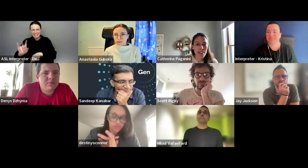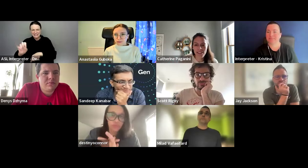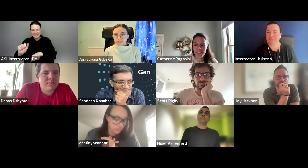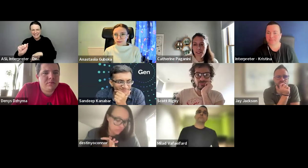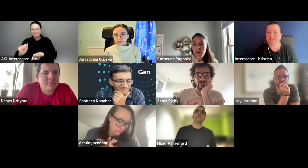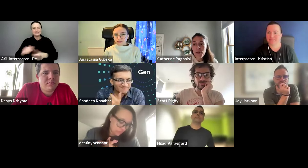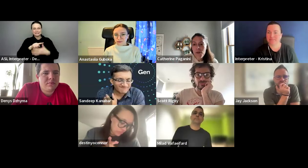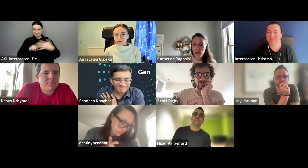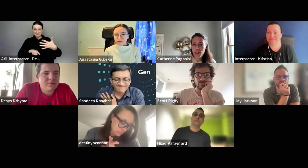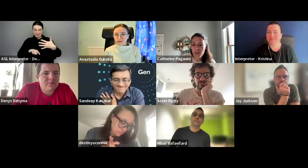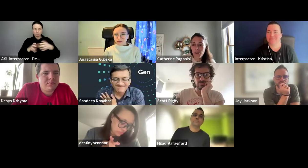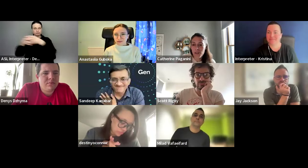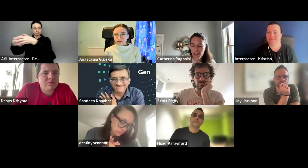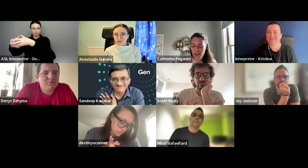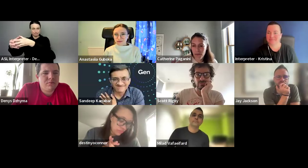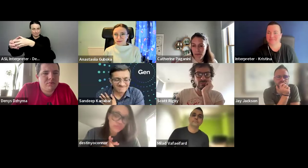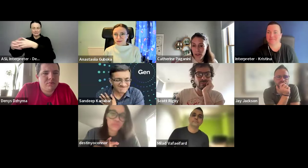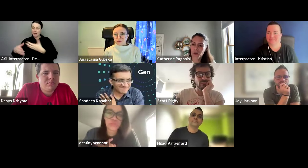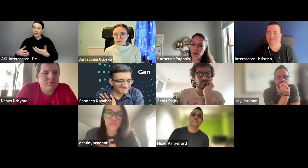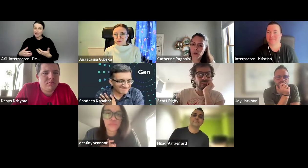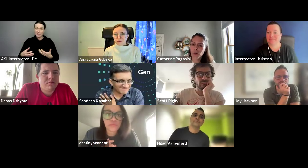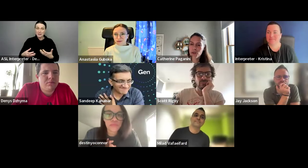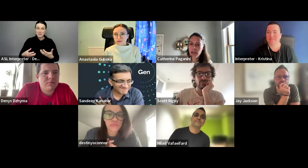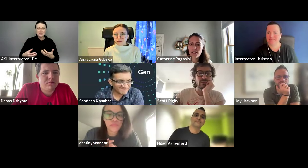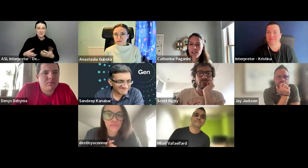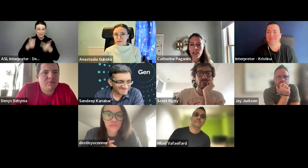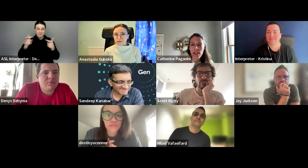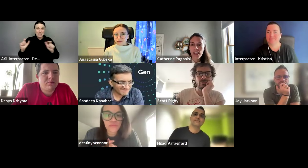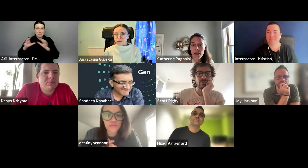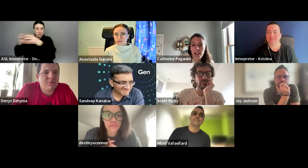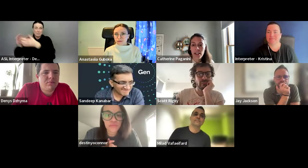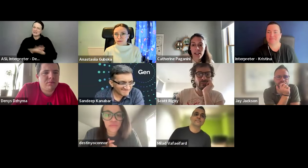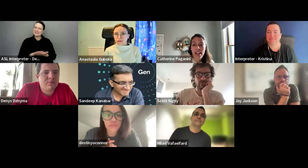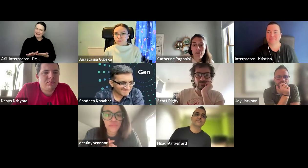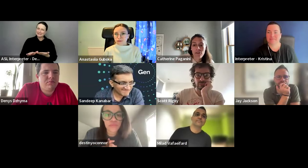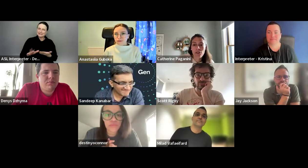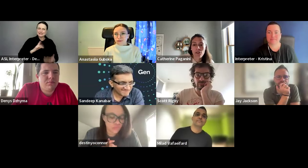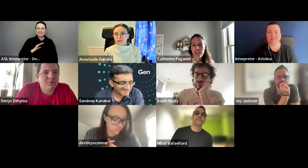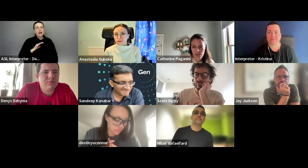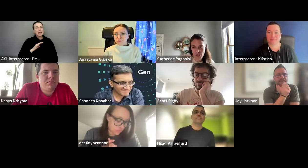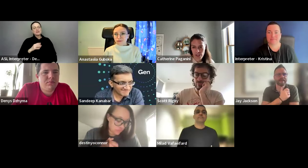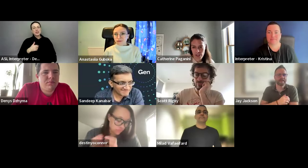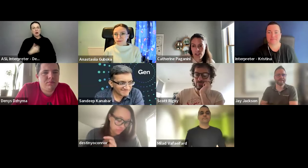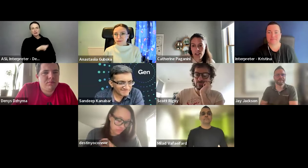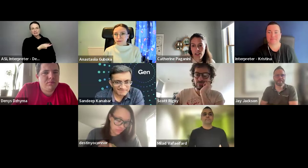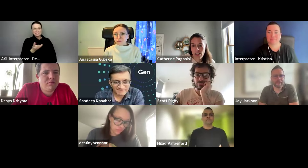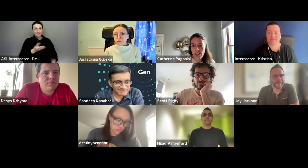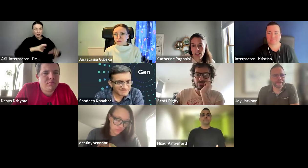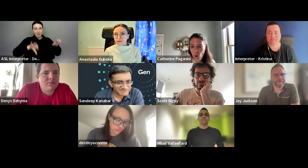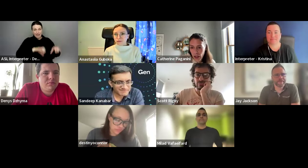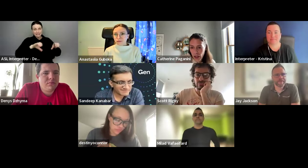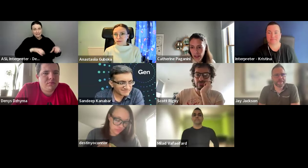So that would be a quite good large group, which would be nice. There are several